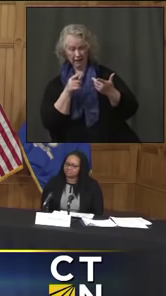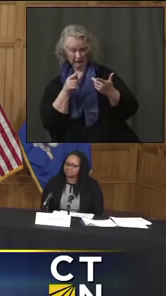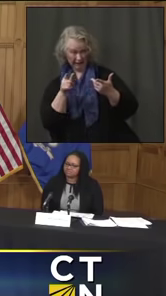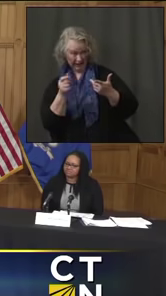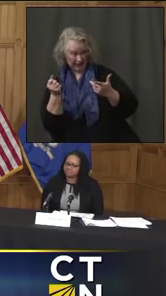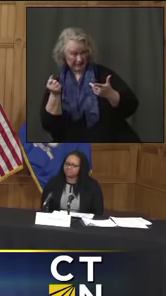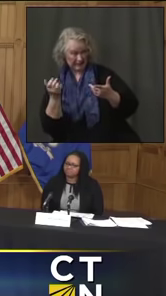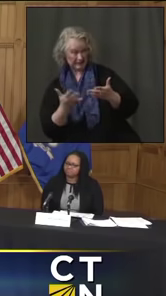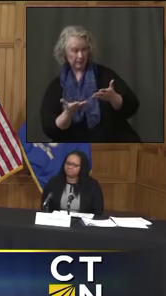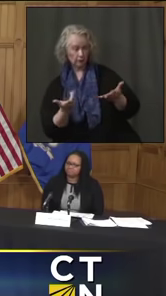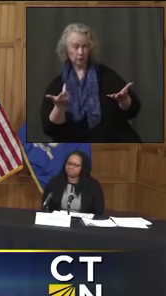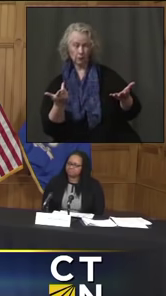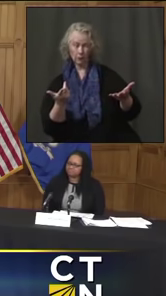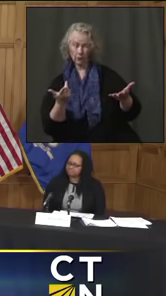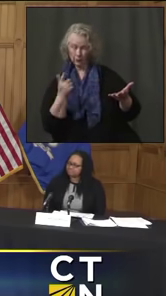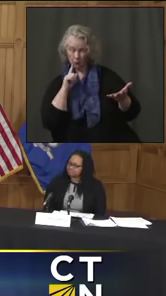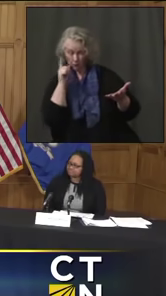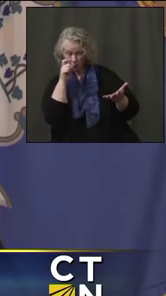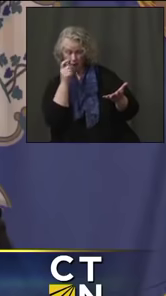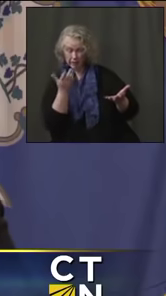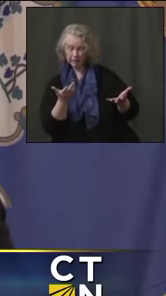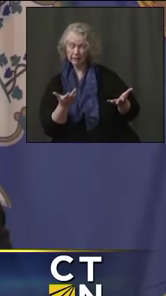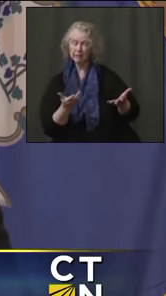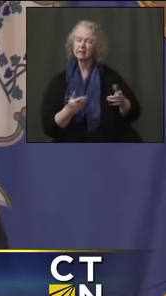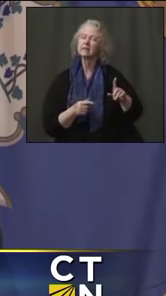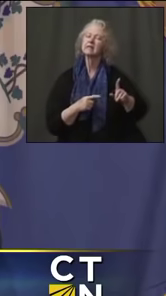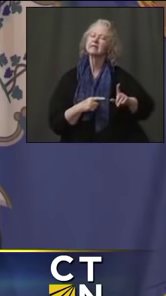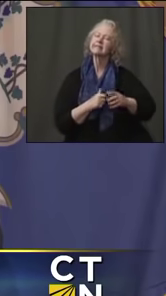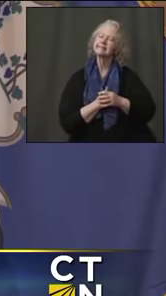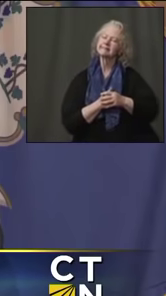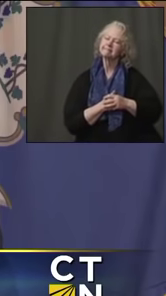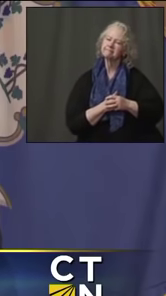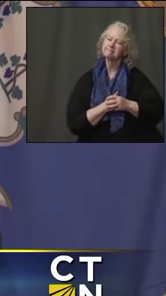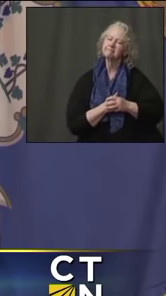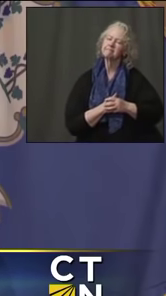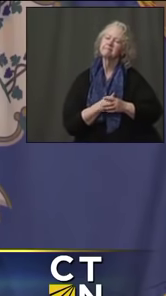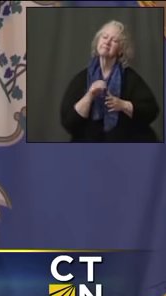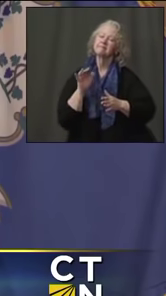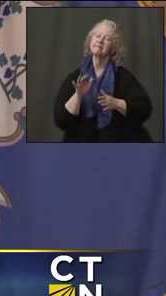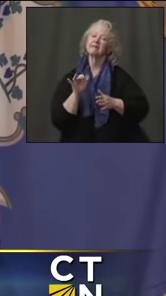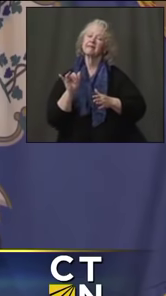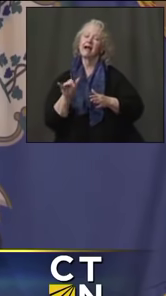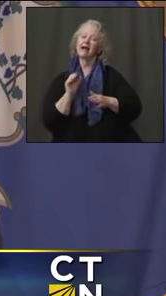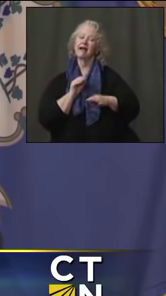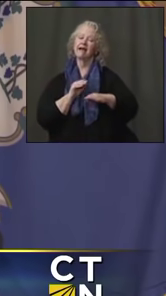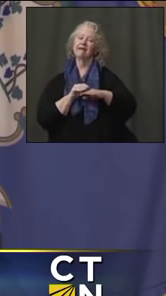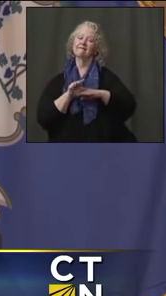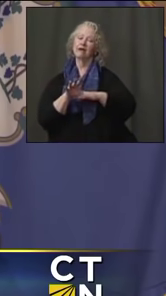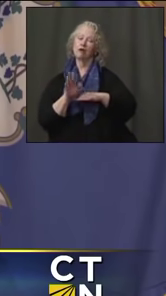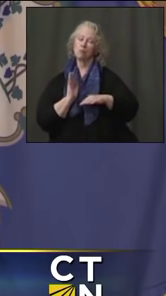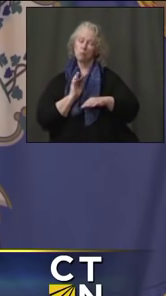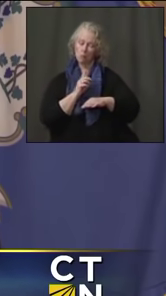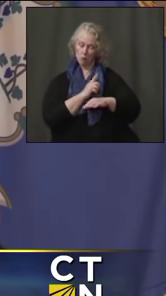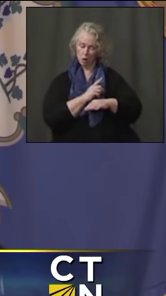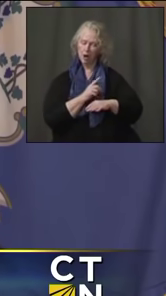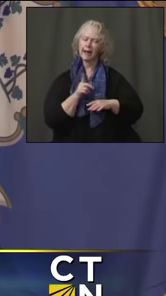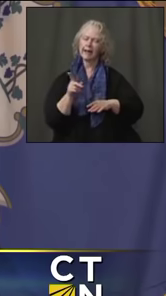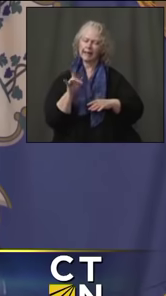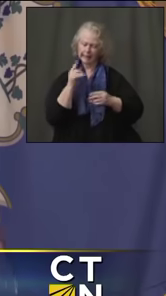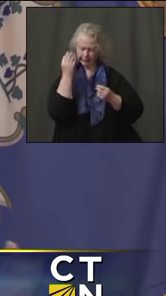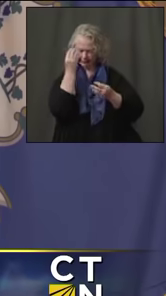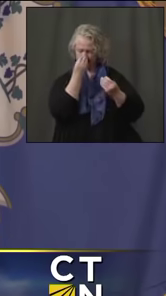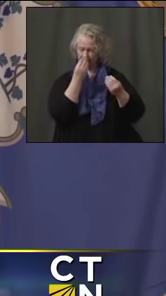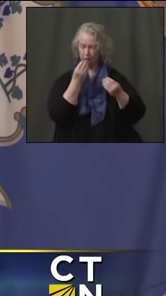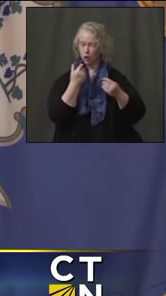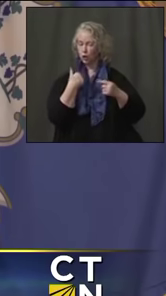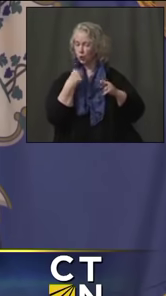will reopen? First of all, the advisory board thought about how should we do this in phases,